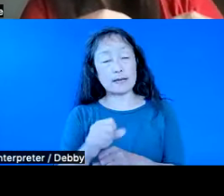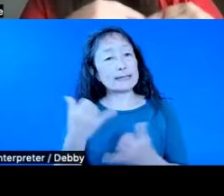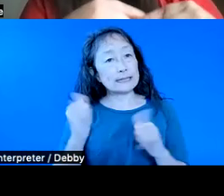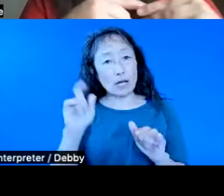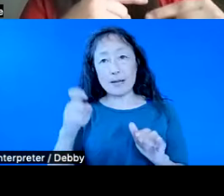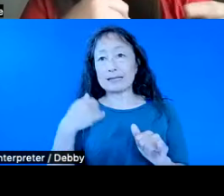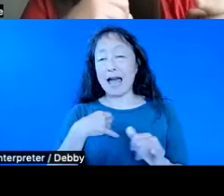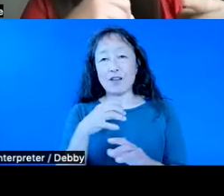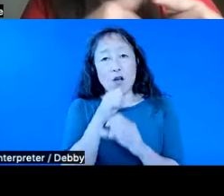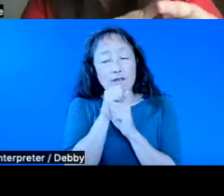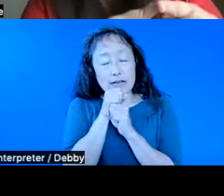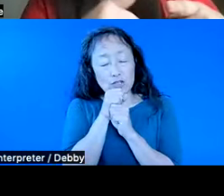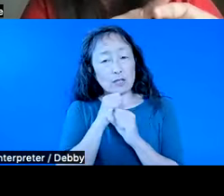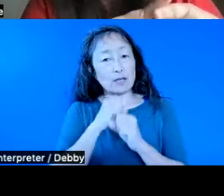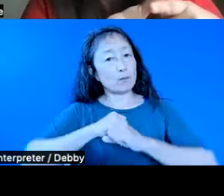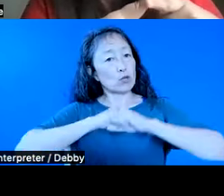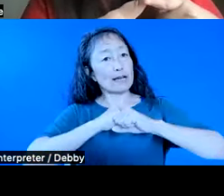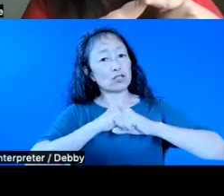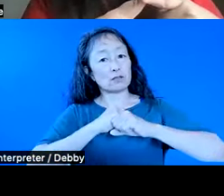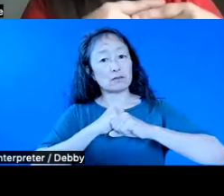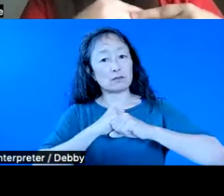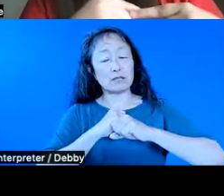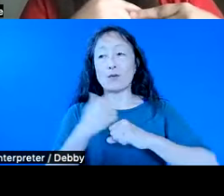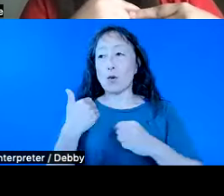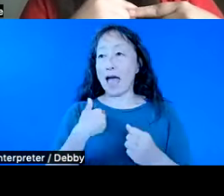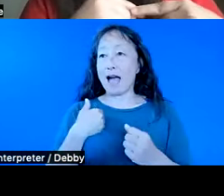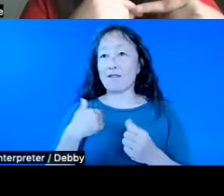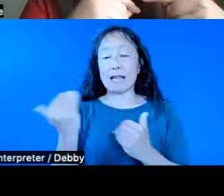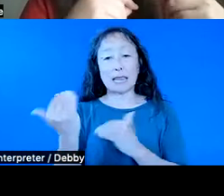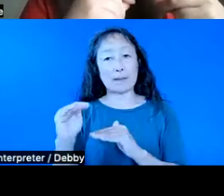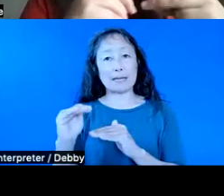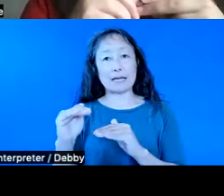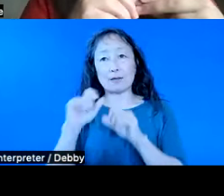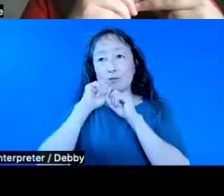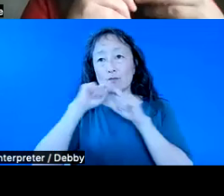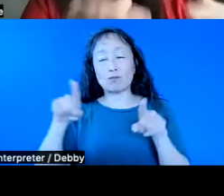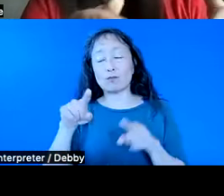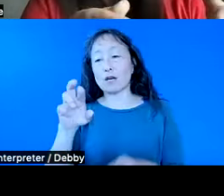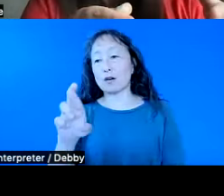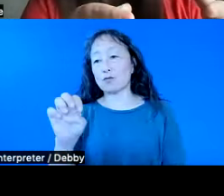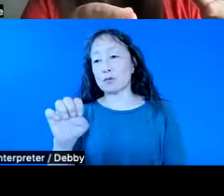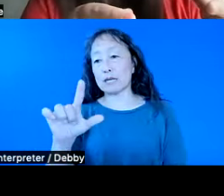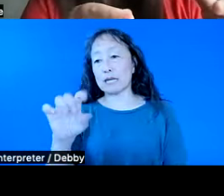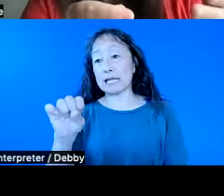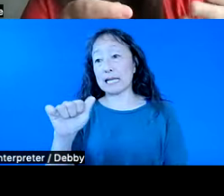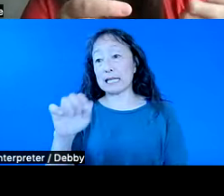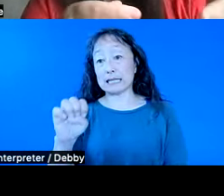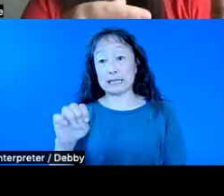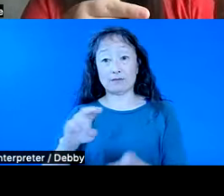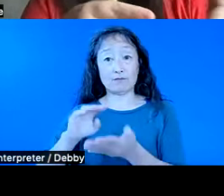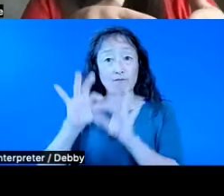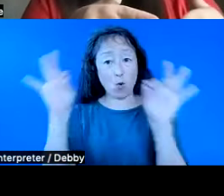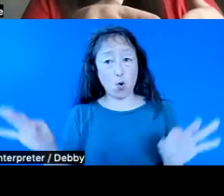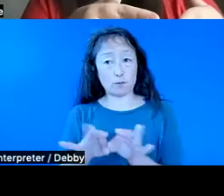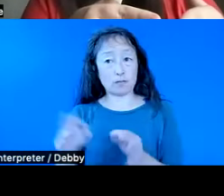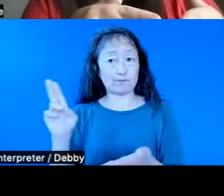place, where there has to be, you know, those signed and limited releases. But also, is this the space for it? And even though